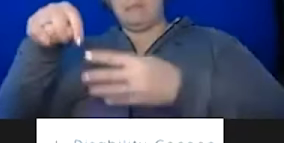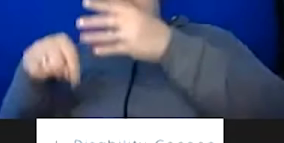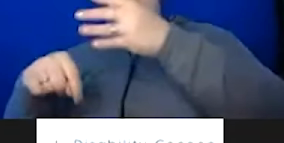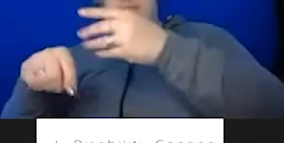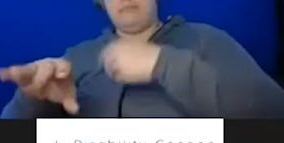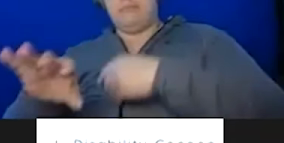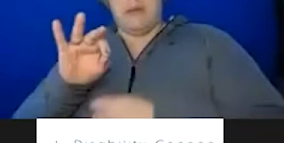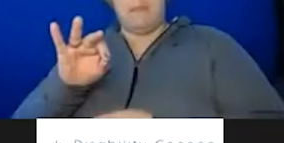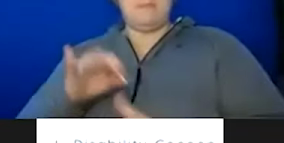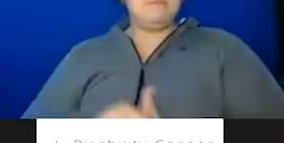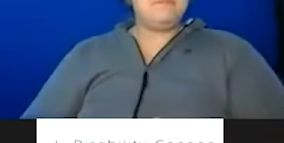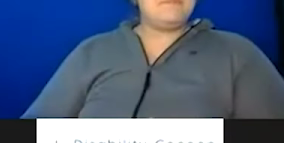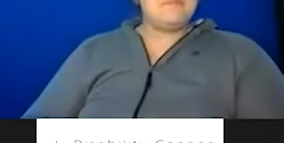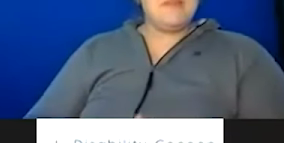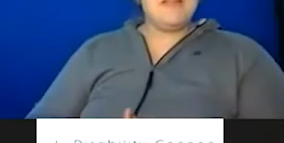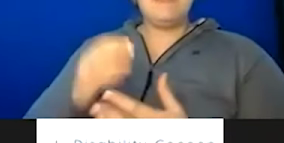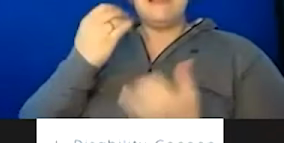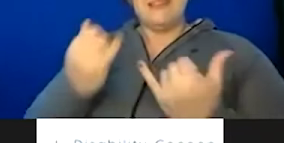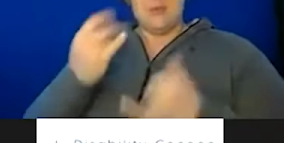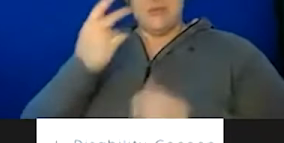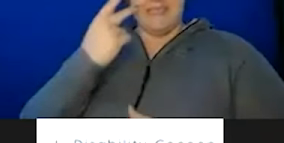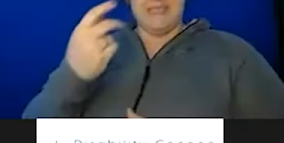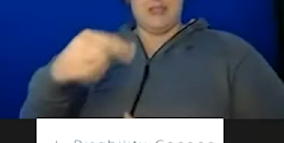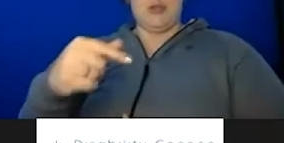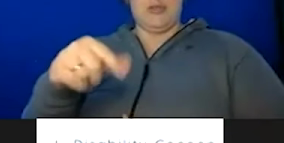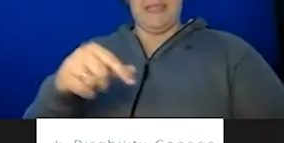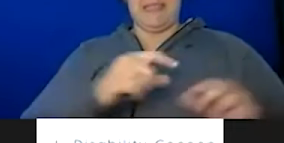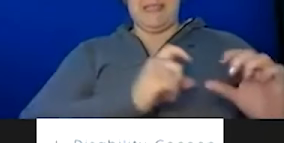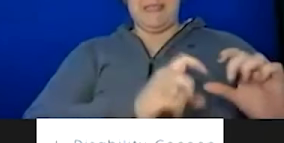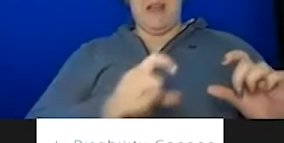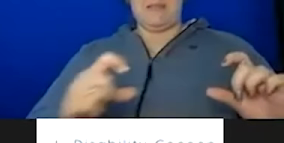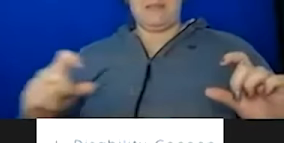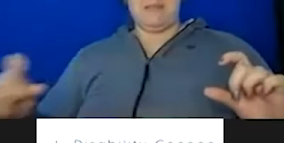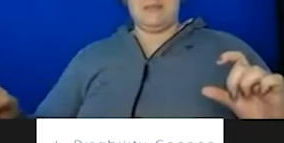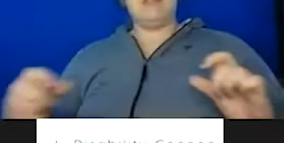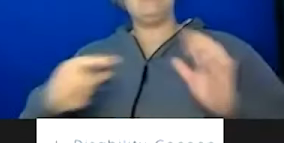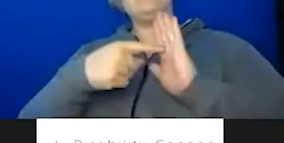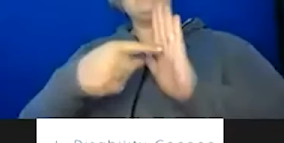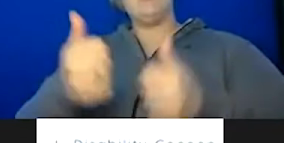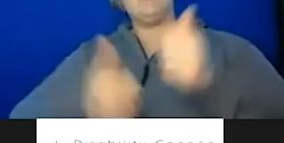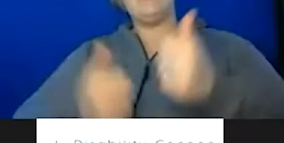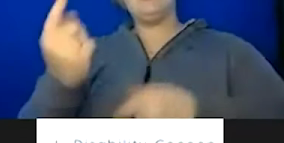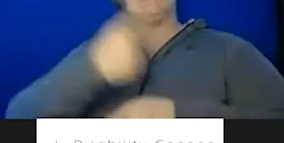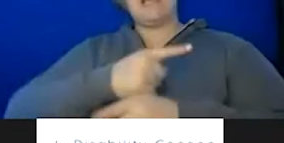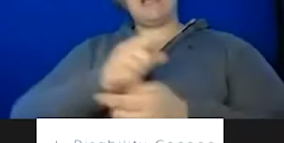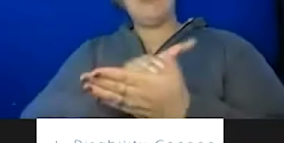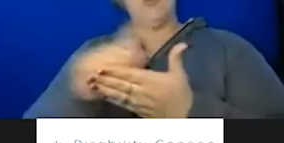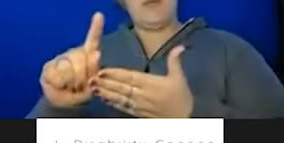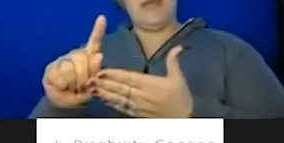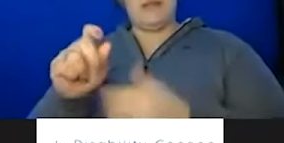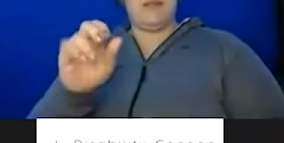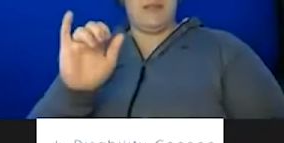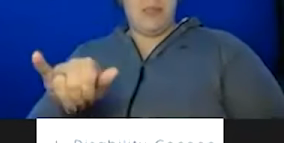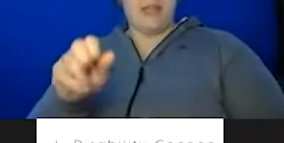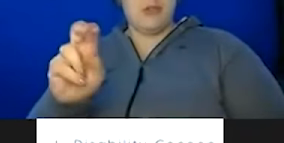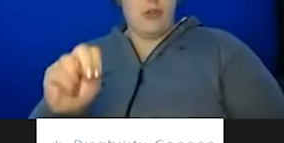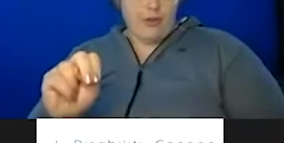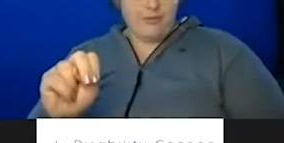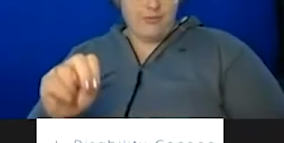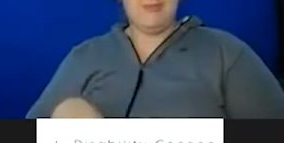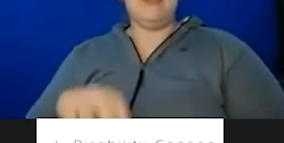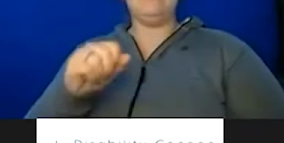at the bottom of the screen there. The highlighted dots indicate the days that it is active. So you'll see Sunday through Saturday on